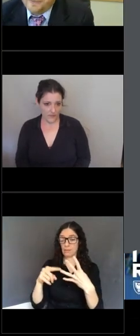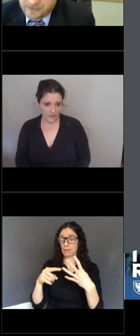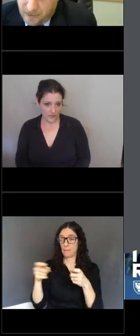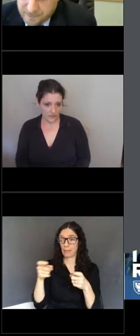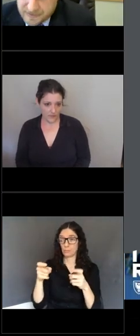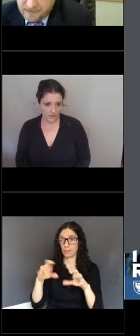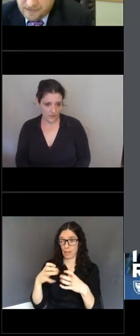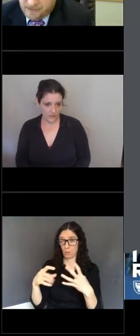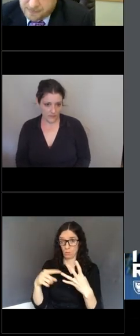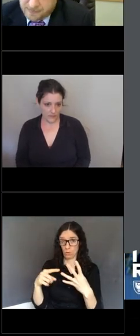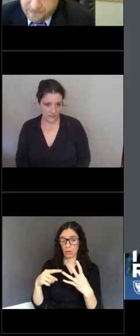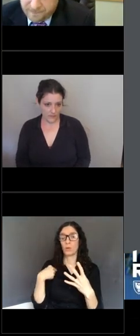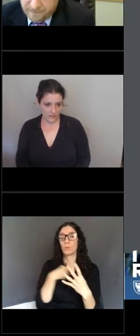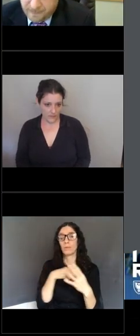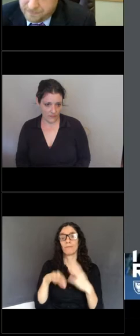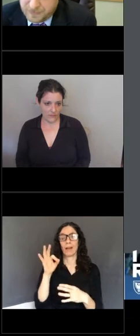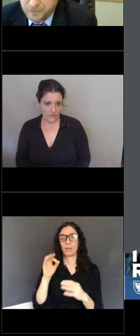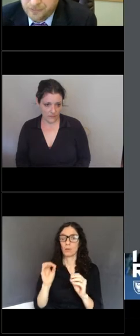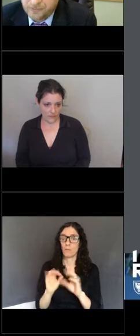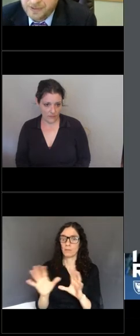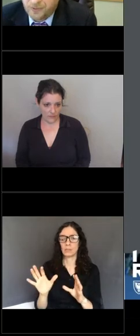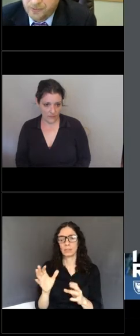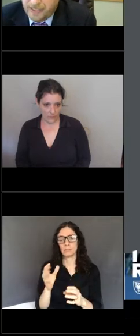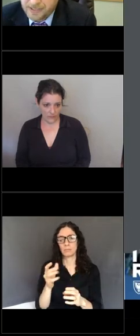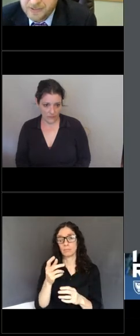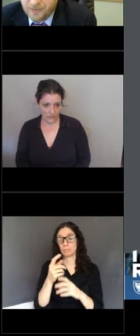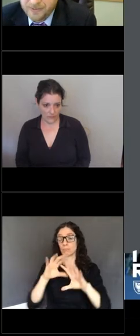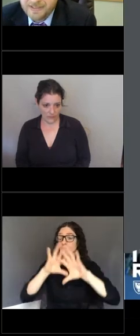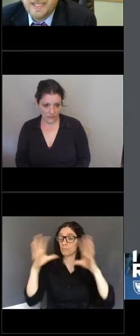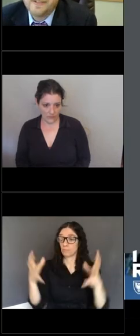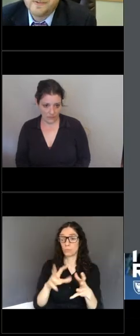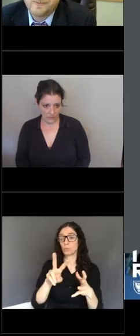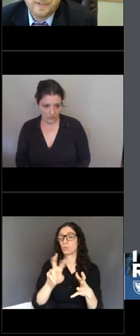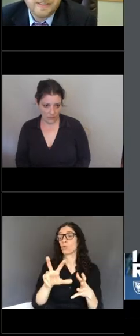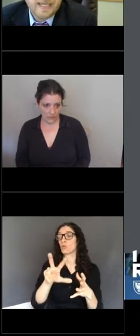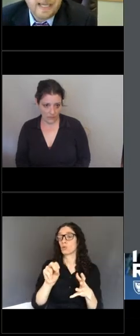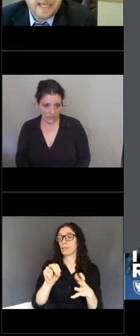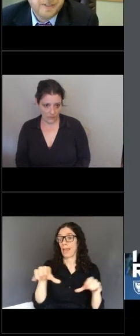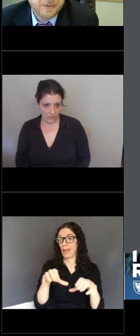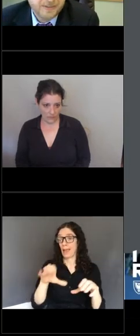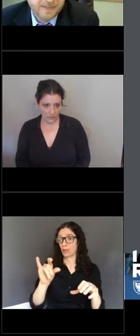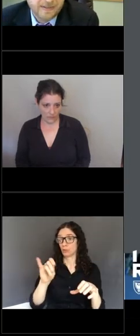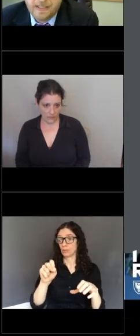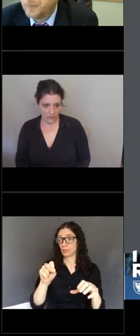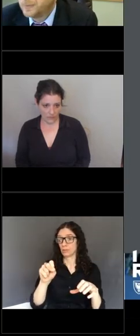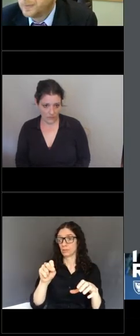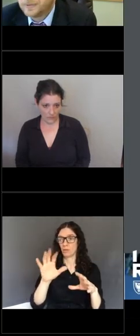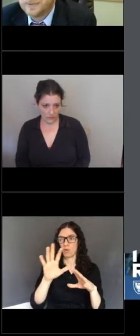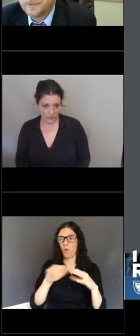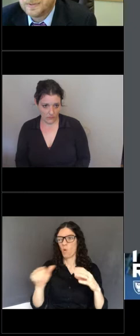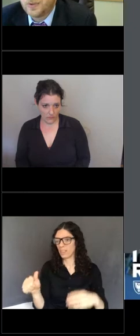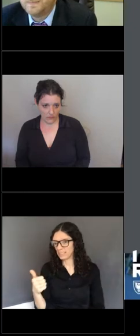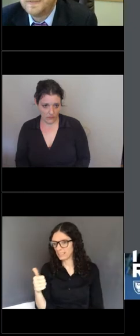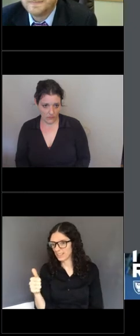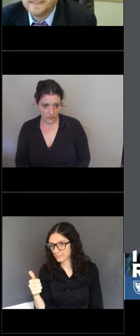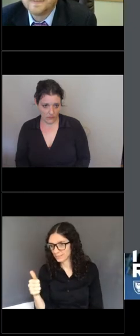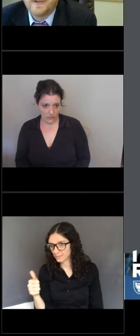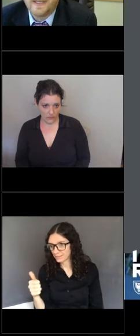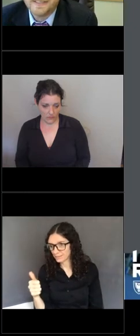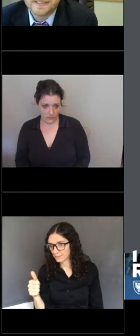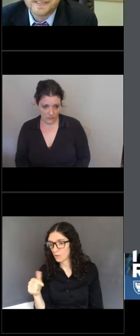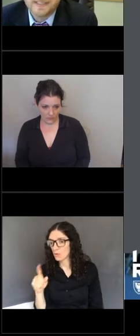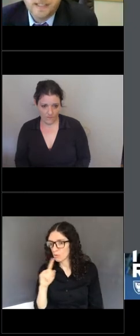we found, obviously, ultimately, out of 230 total actions, only 10 were the adaptive measures that we were so hoping